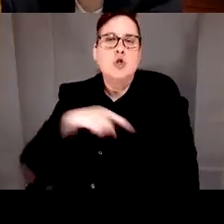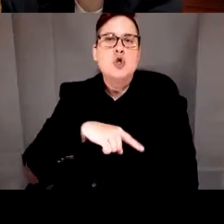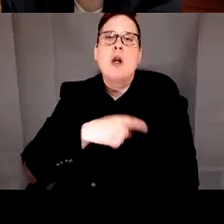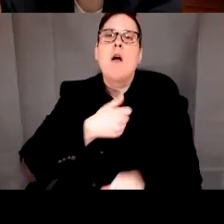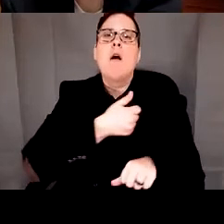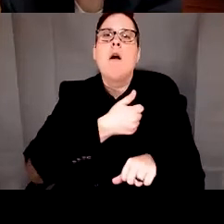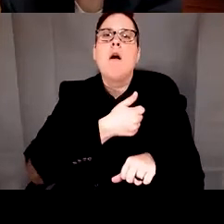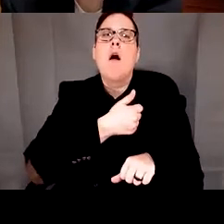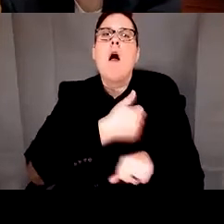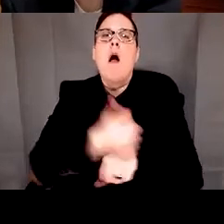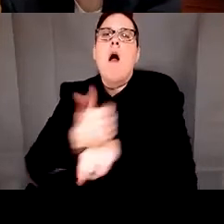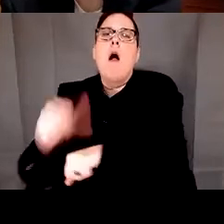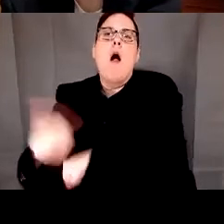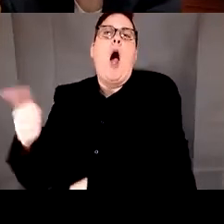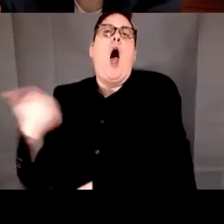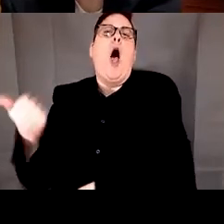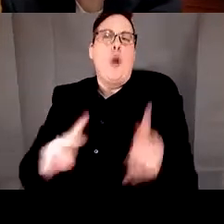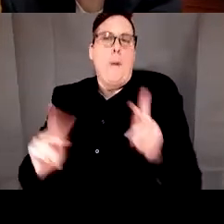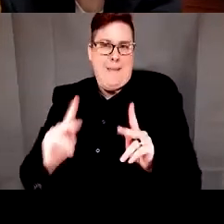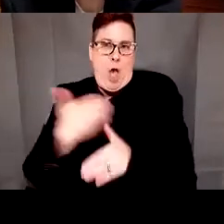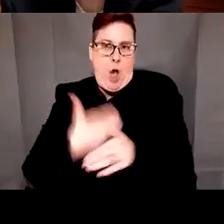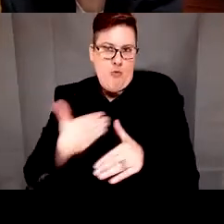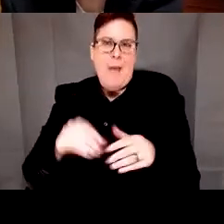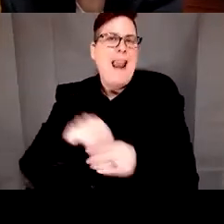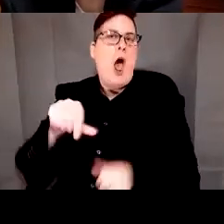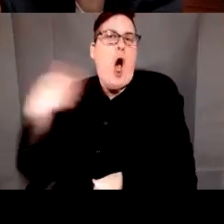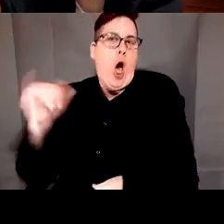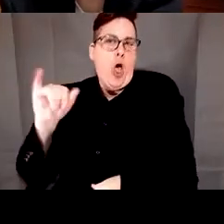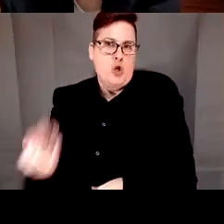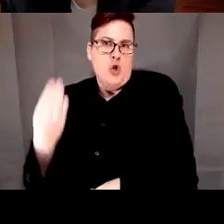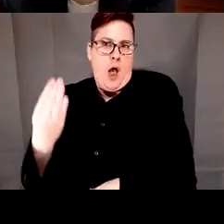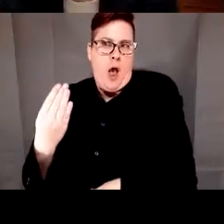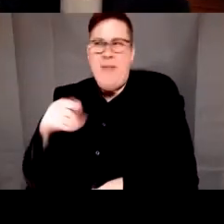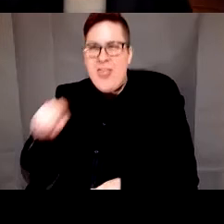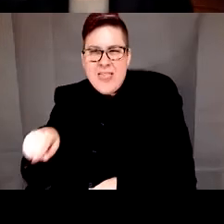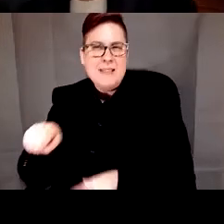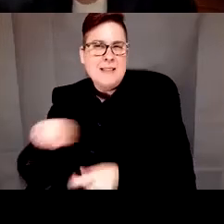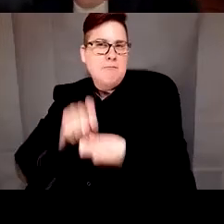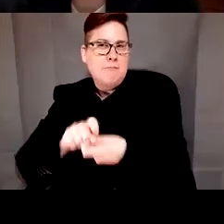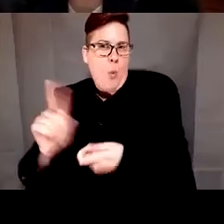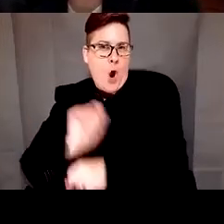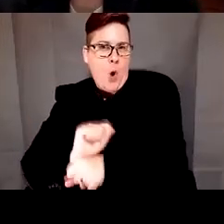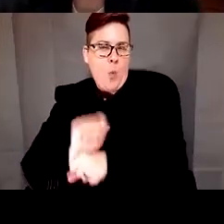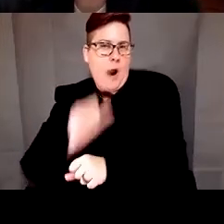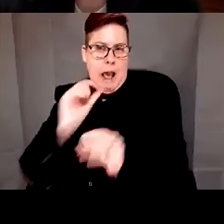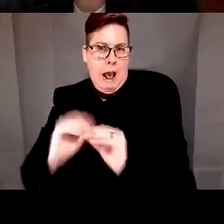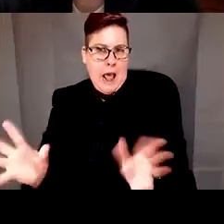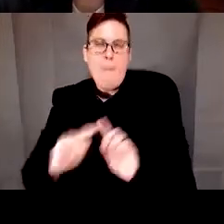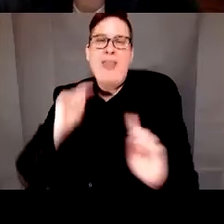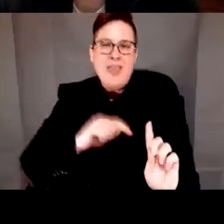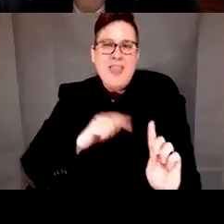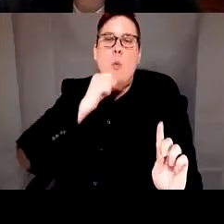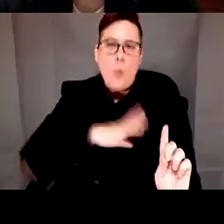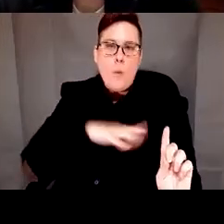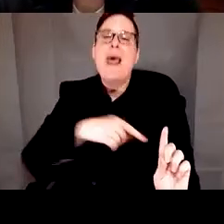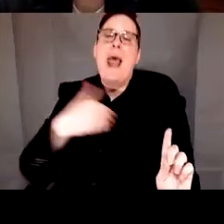harassment in other workplaces. And it was unclear what happened in this particular workplace, but she had a